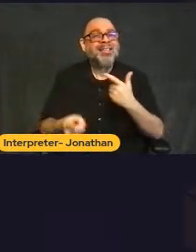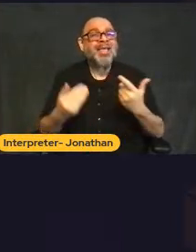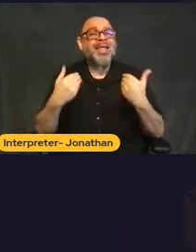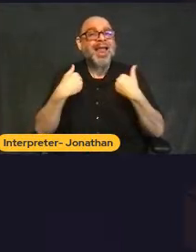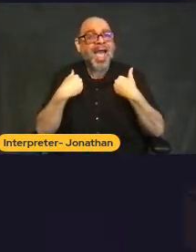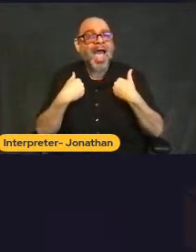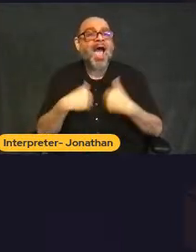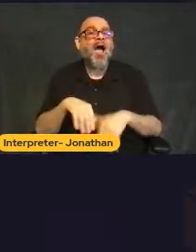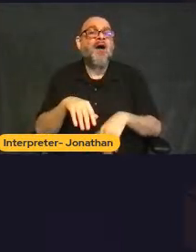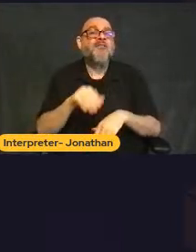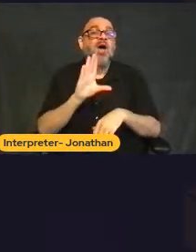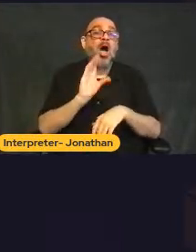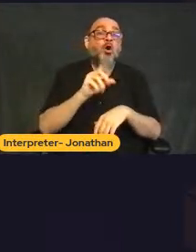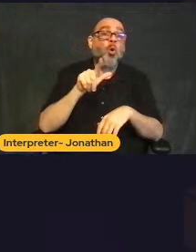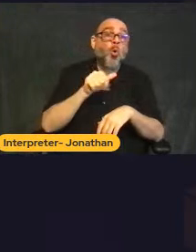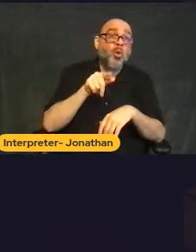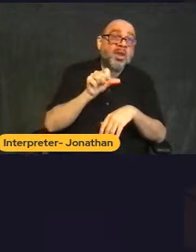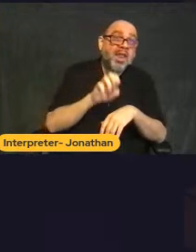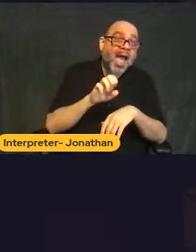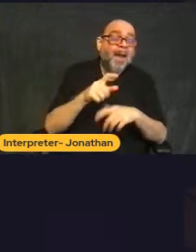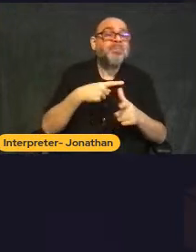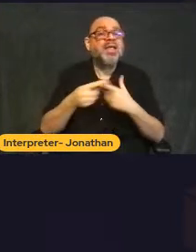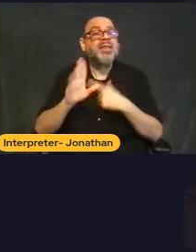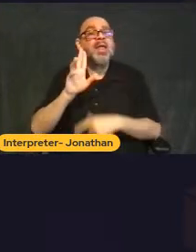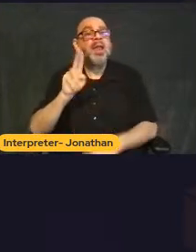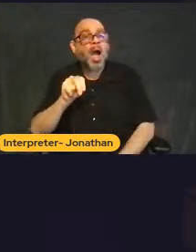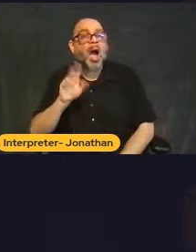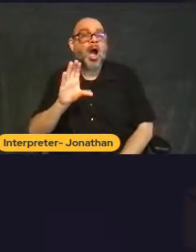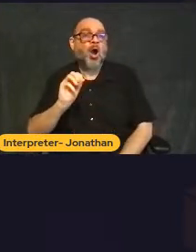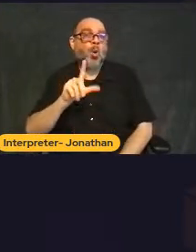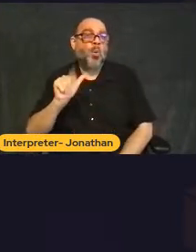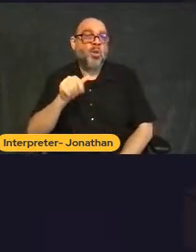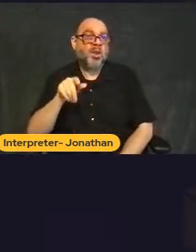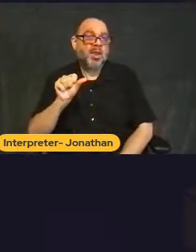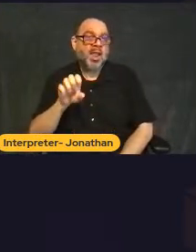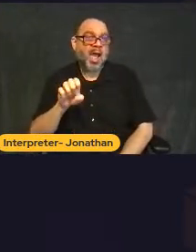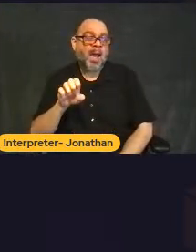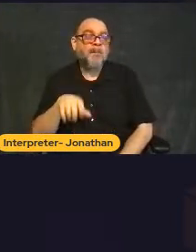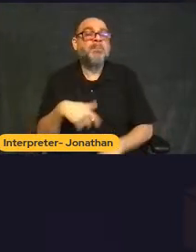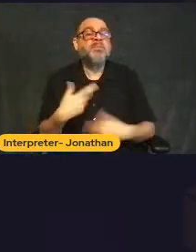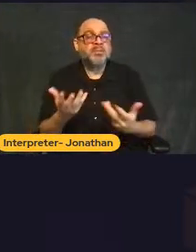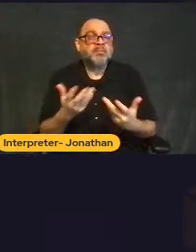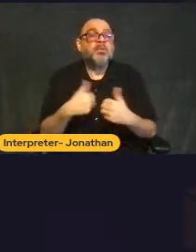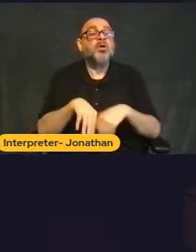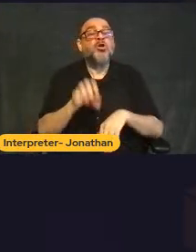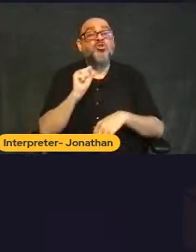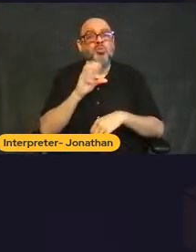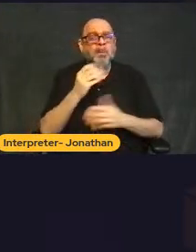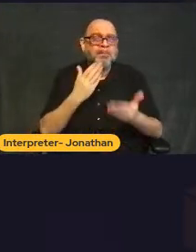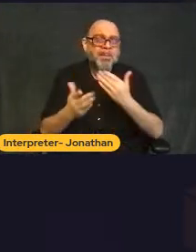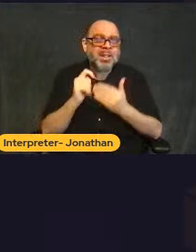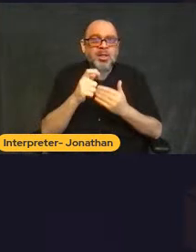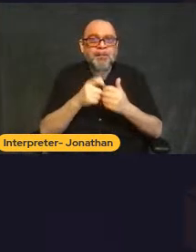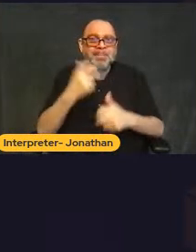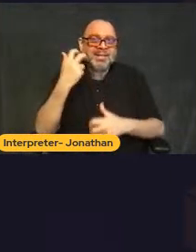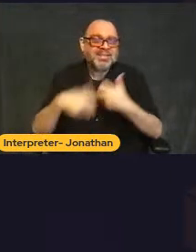with lots of details. So as you can see here, or maybe it's a little hard for you to see because the diagram is really